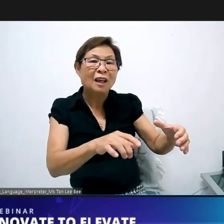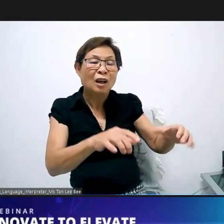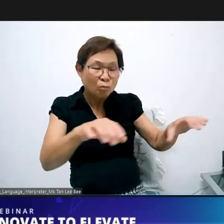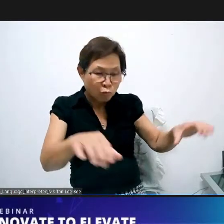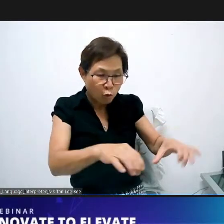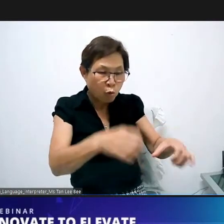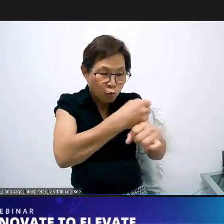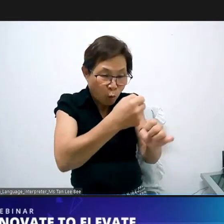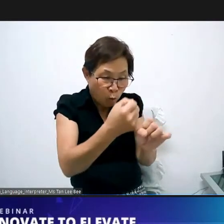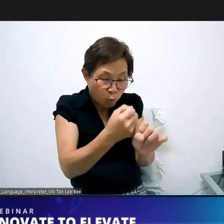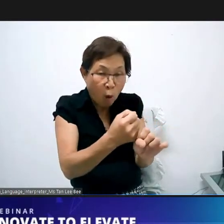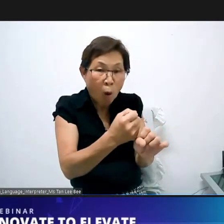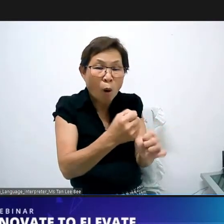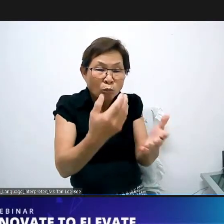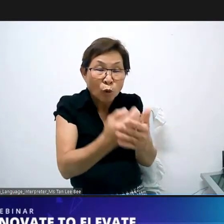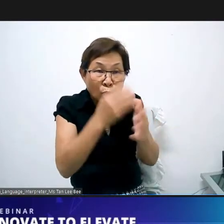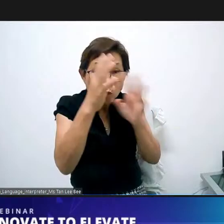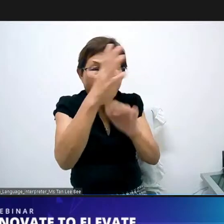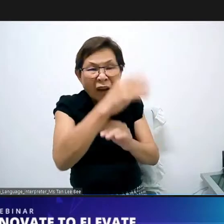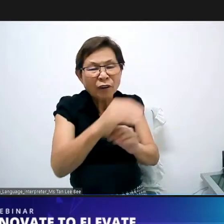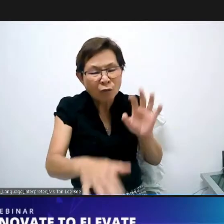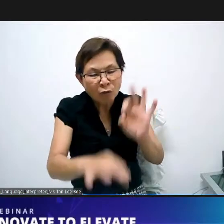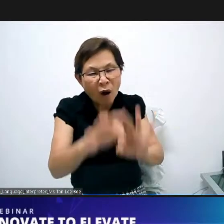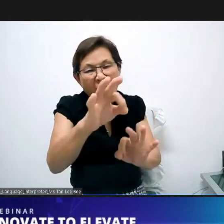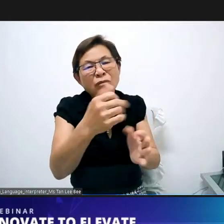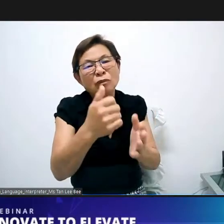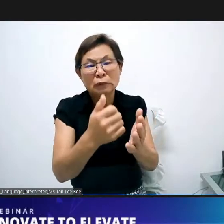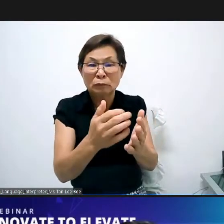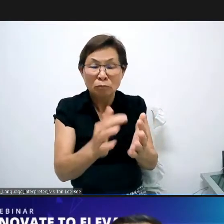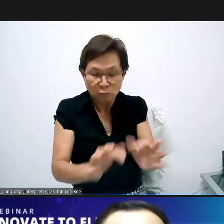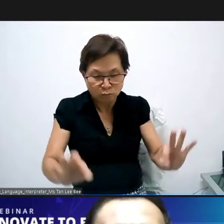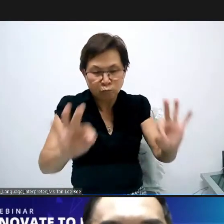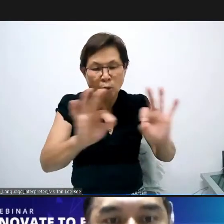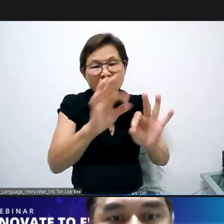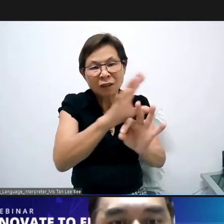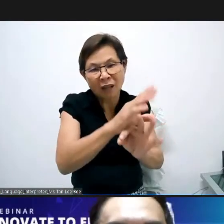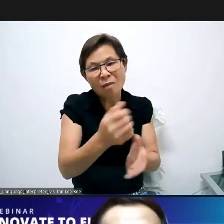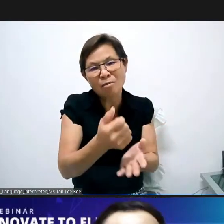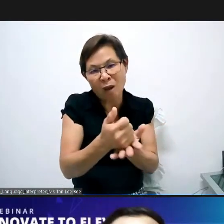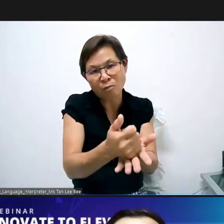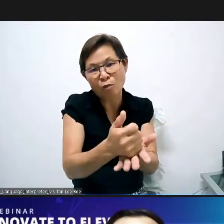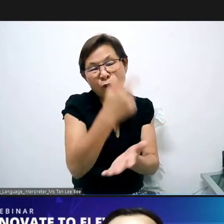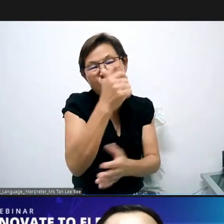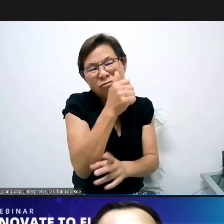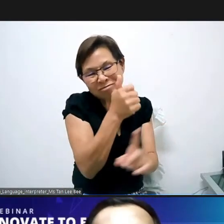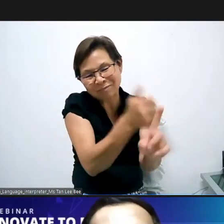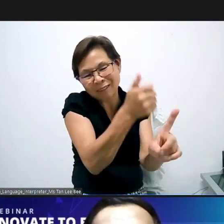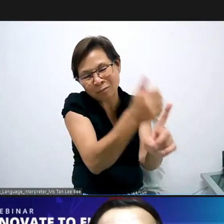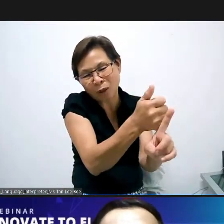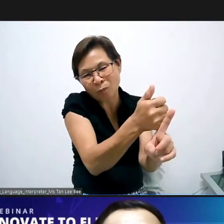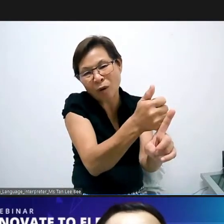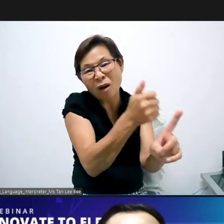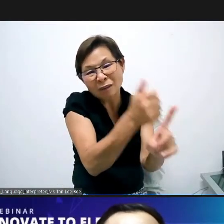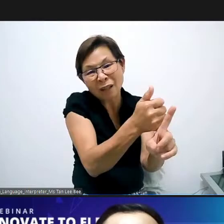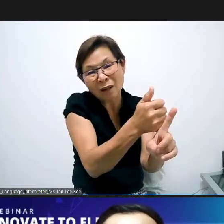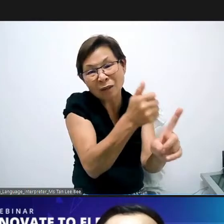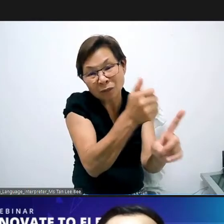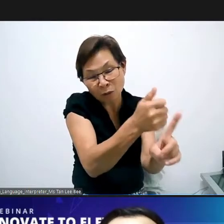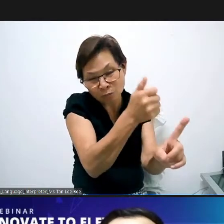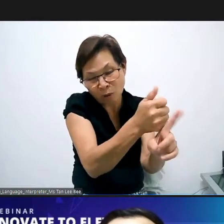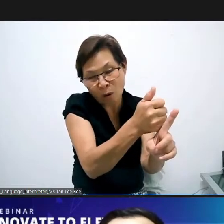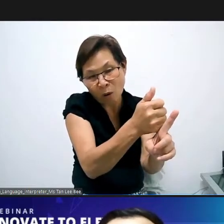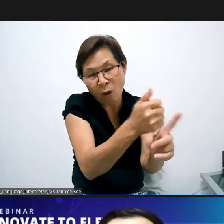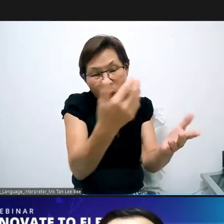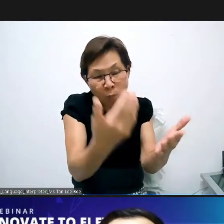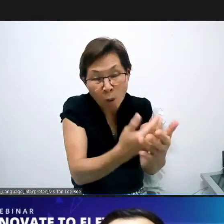meaningful and helpful for them because they are themselves. Yeah. So, and I think it's like, since they are the one